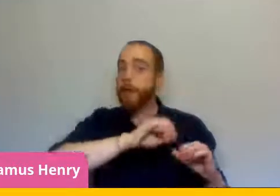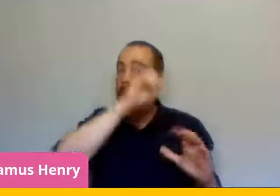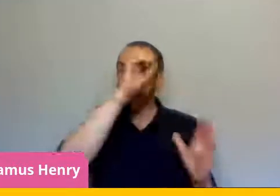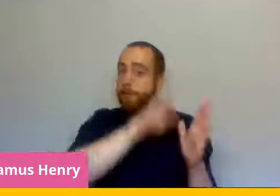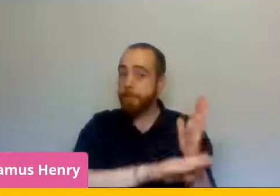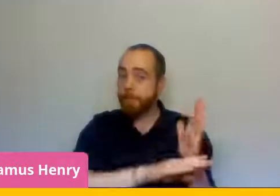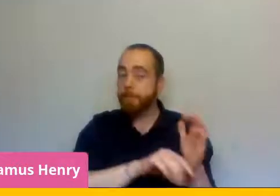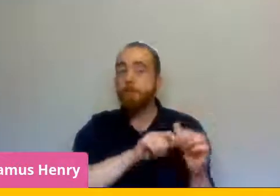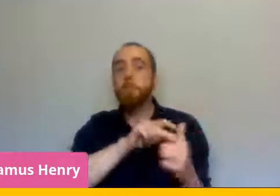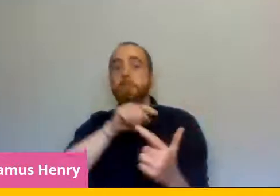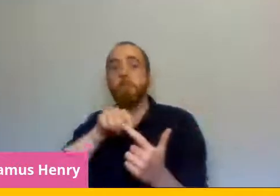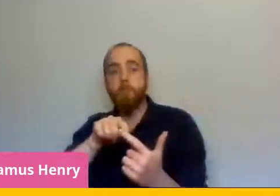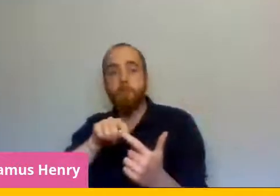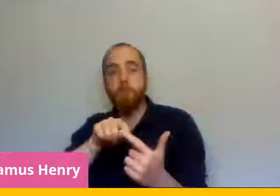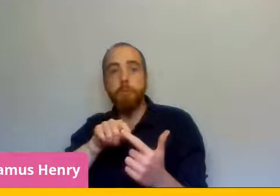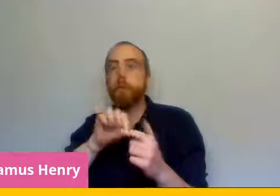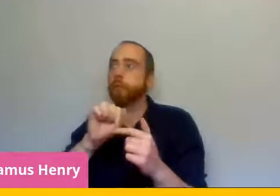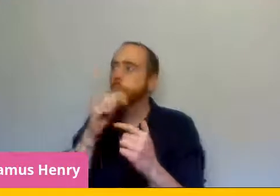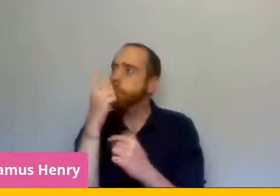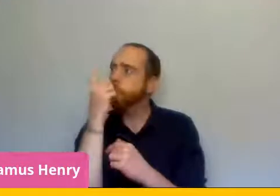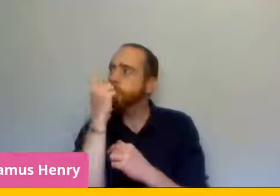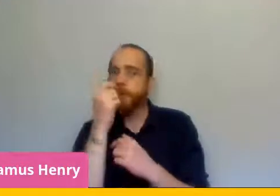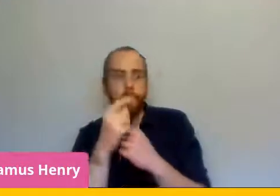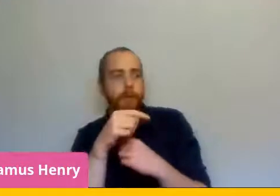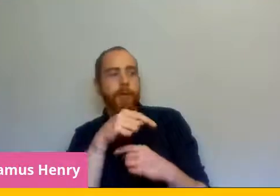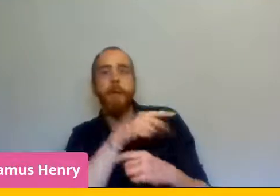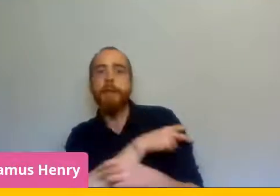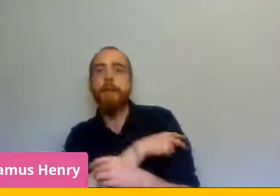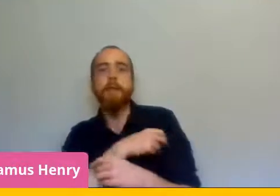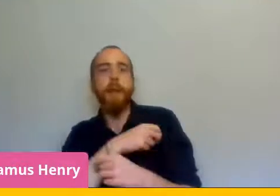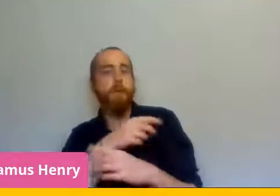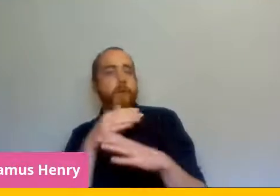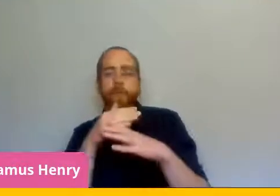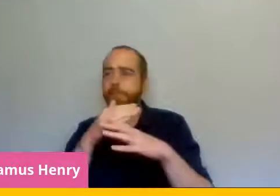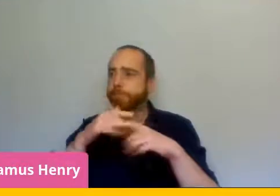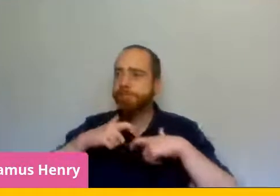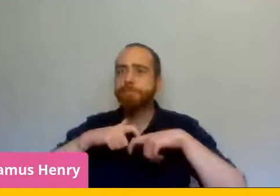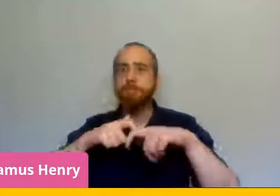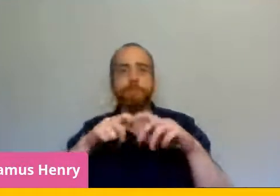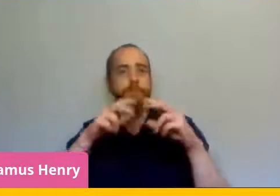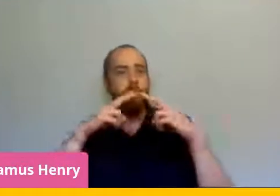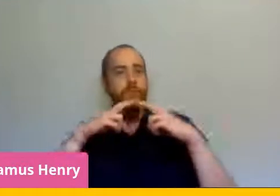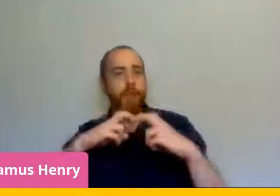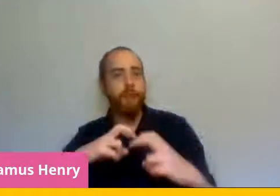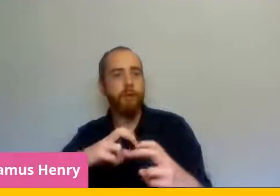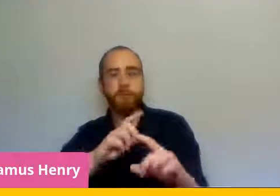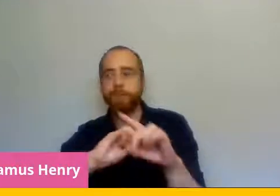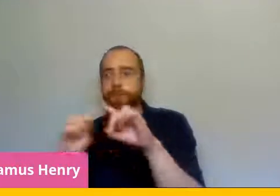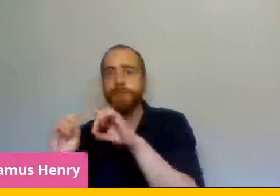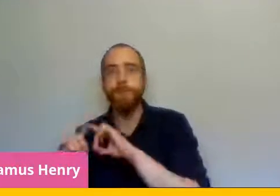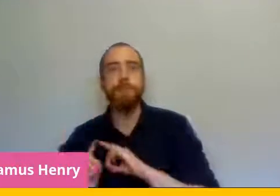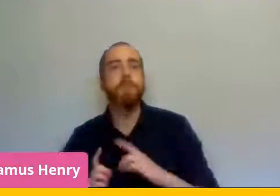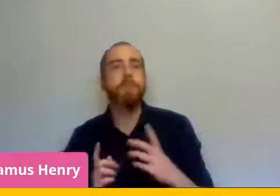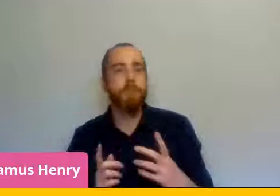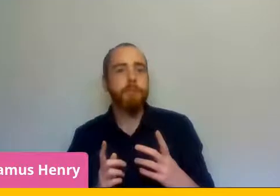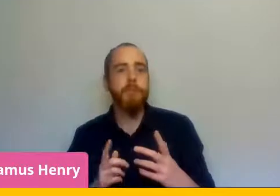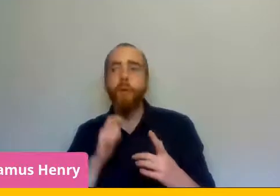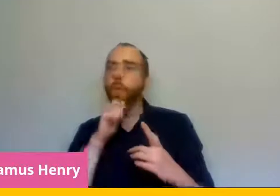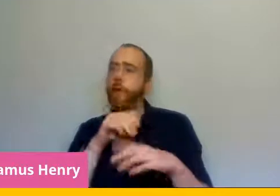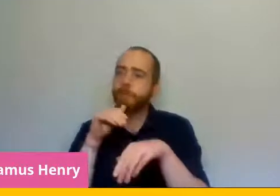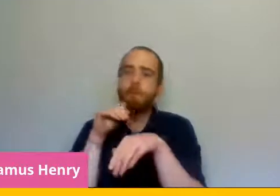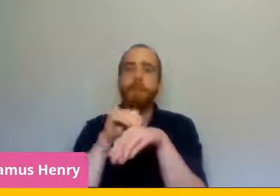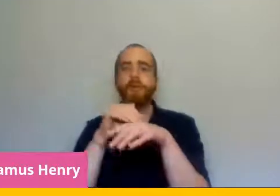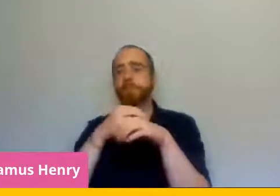the impact on your ability to allow other staff to carry out research. This will be the impact on the next generation